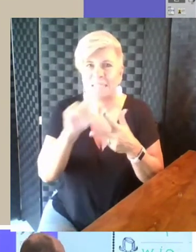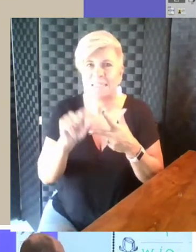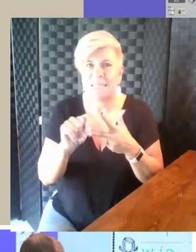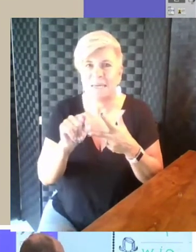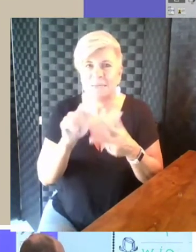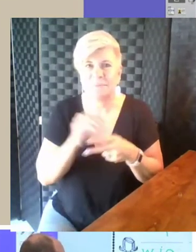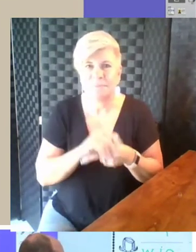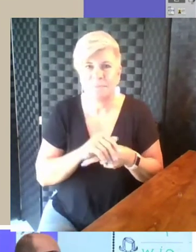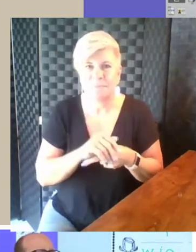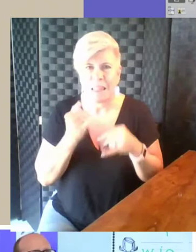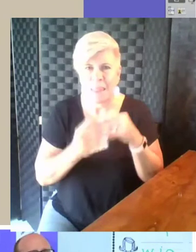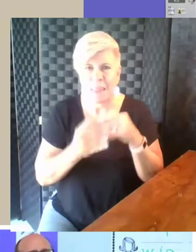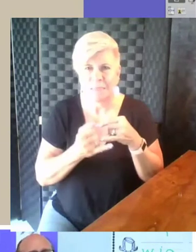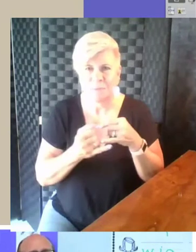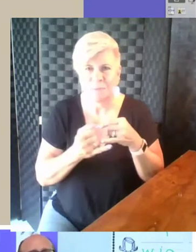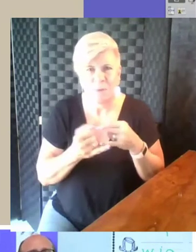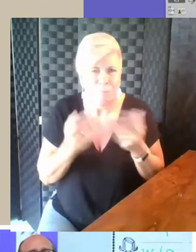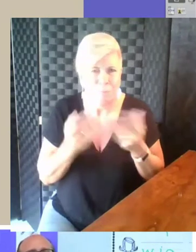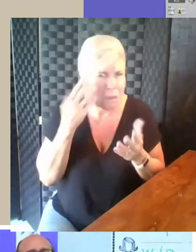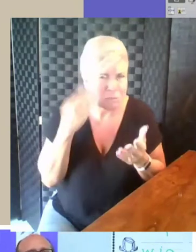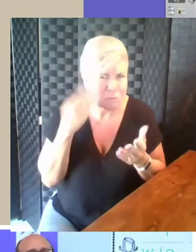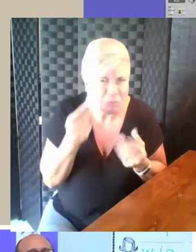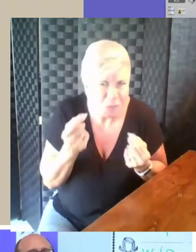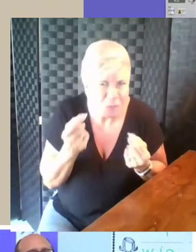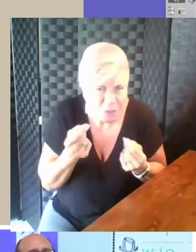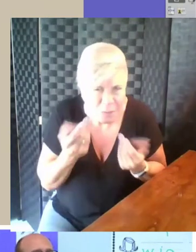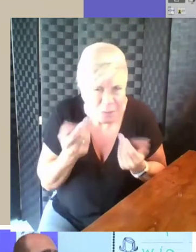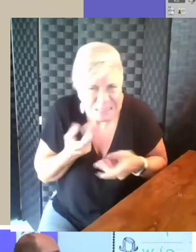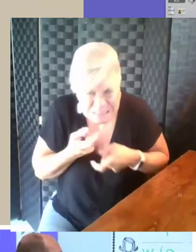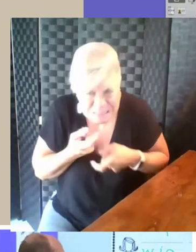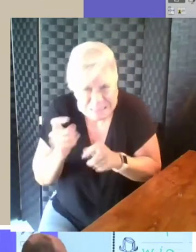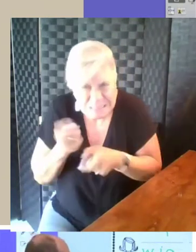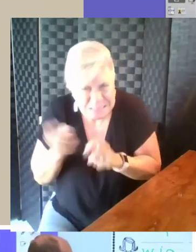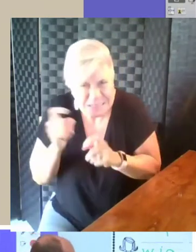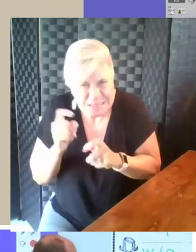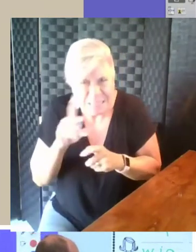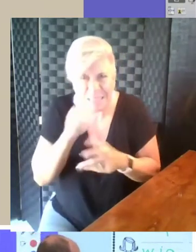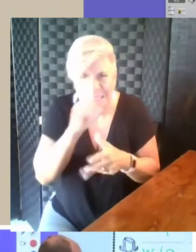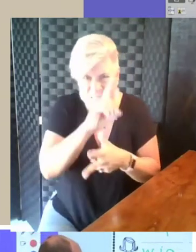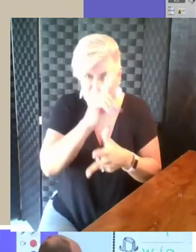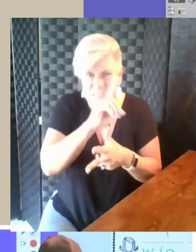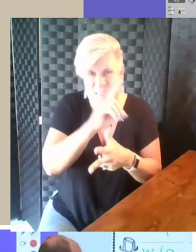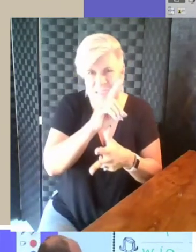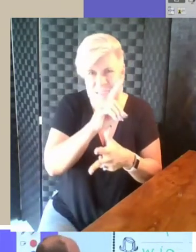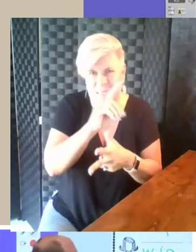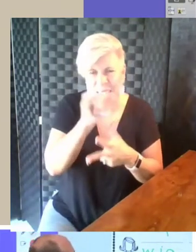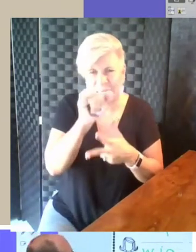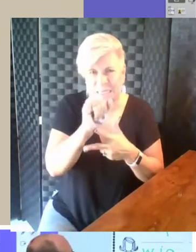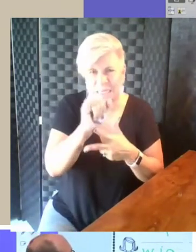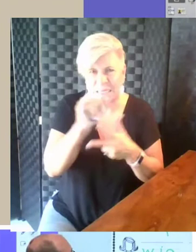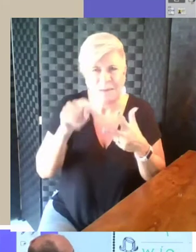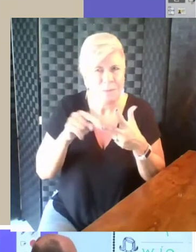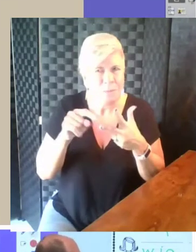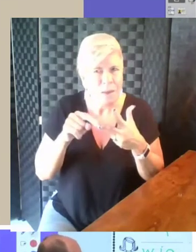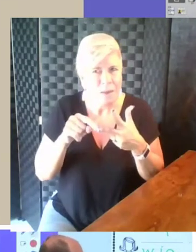And the last one, I said we're going to say that's dig. Let's go duh, duh for that first consonant. What's the final